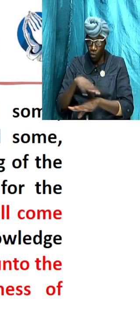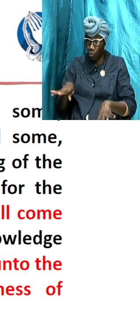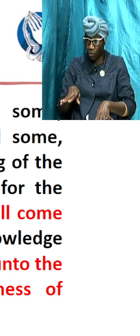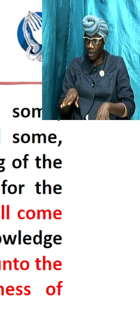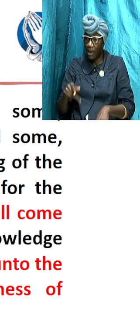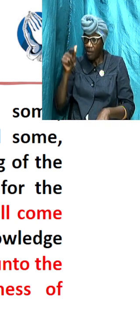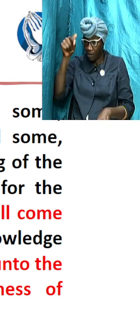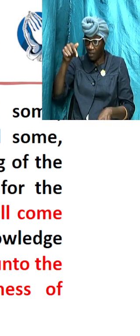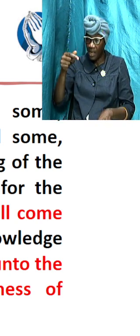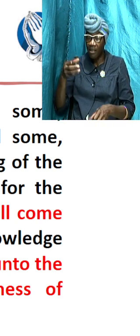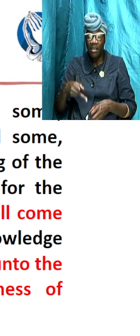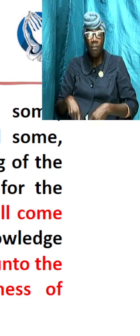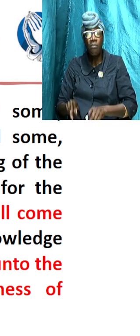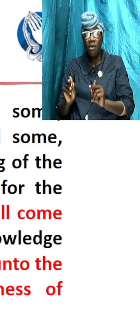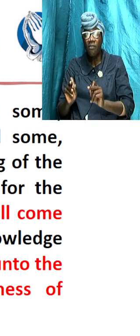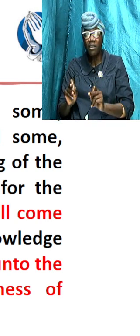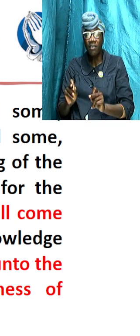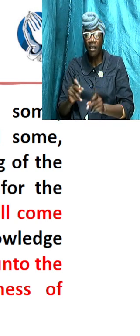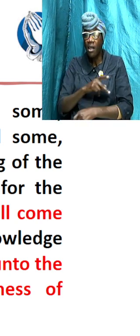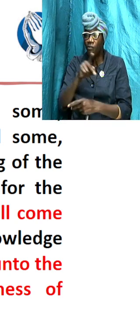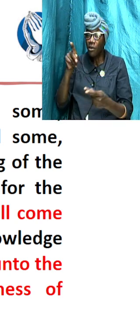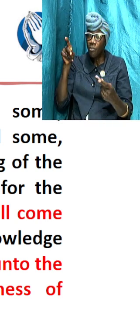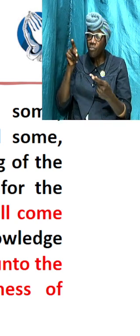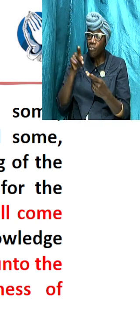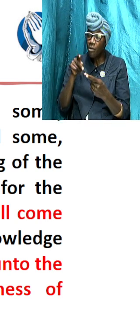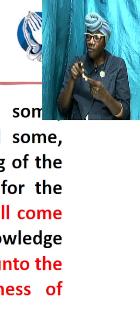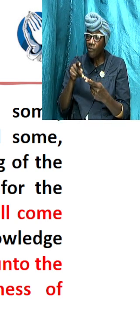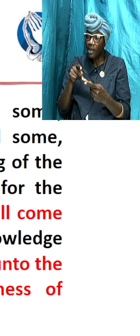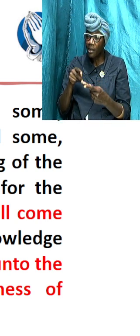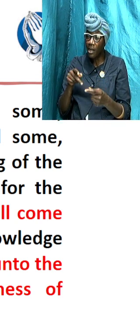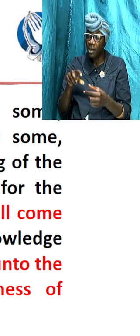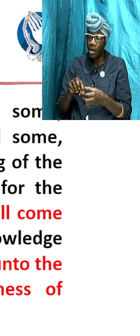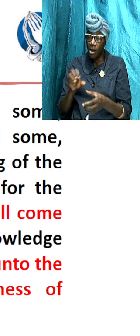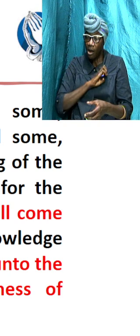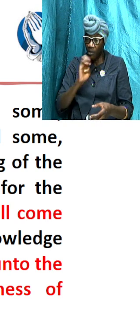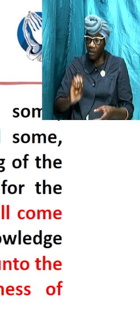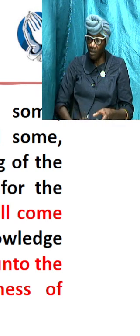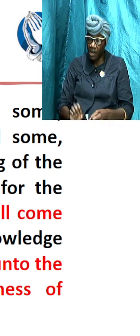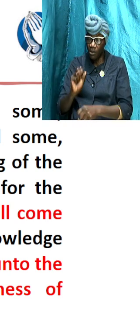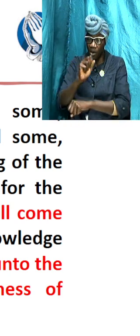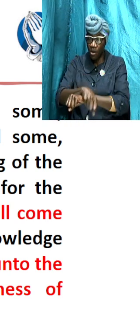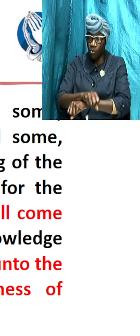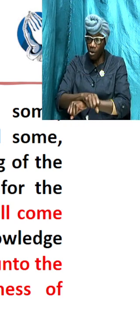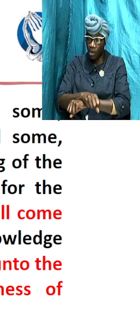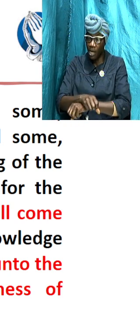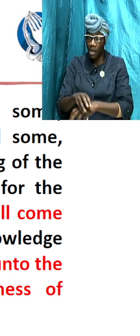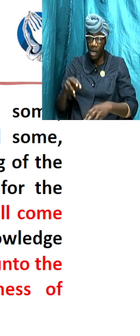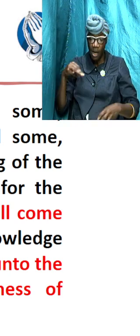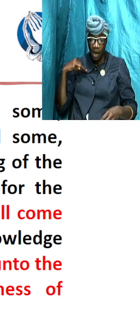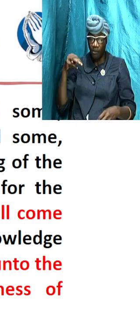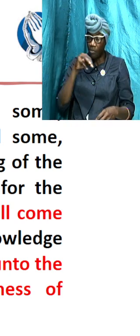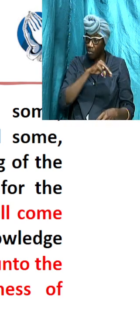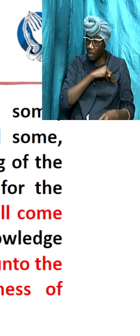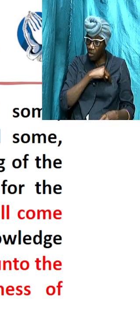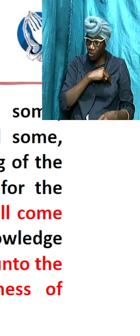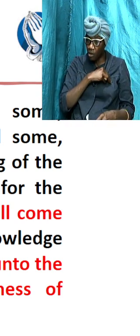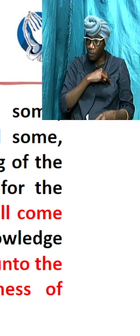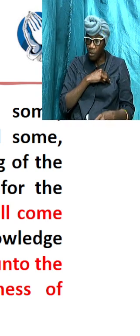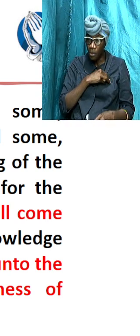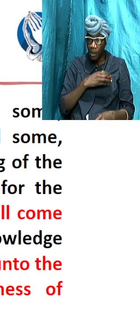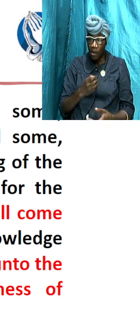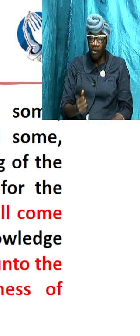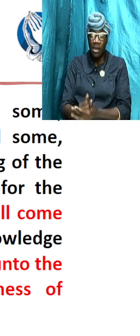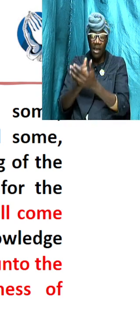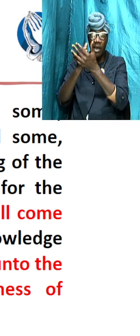for this purpose, for the perfecting of the saints, for the working of the ministry, and for the edifying of the body of Christ. And he tell you why now. Till